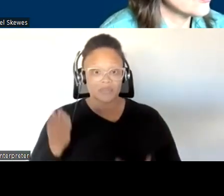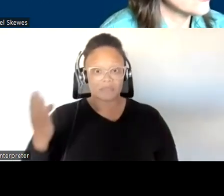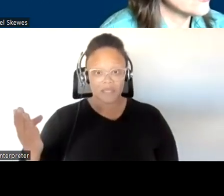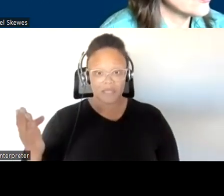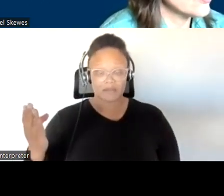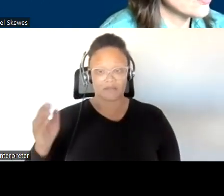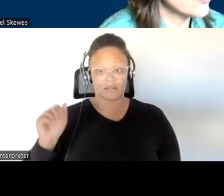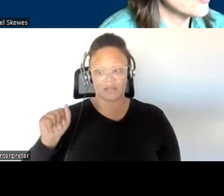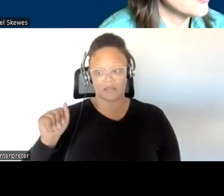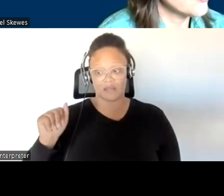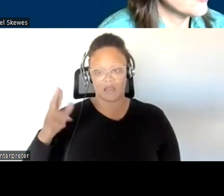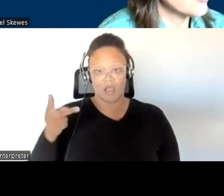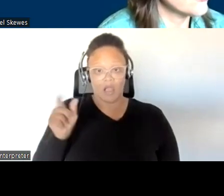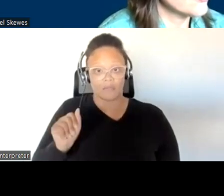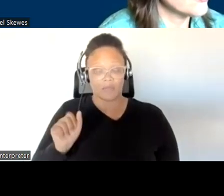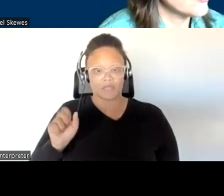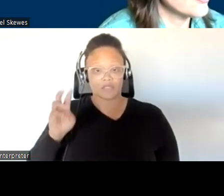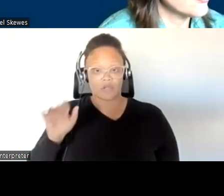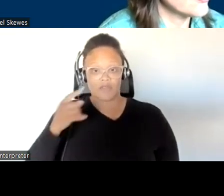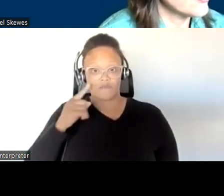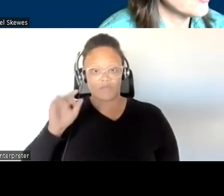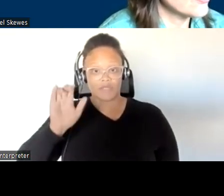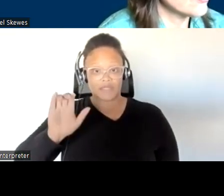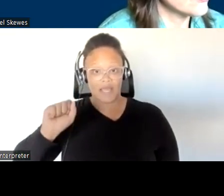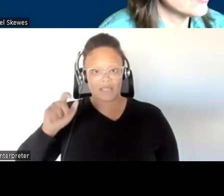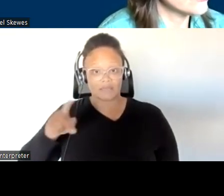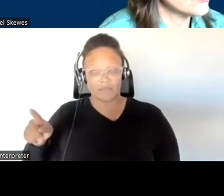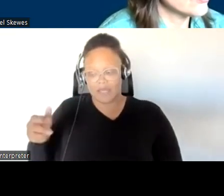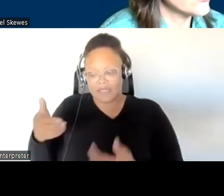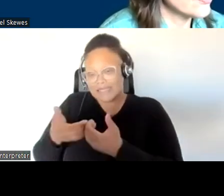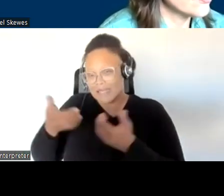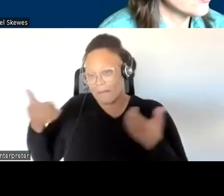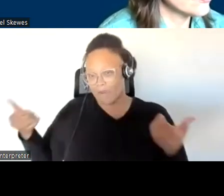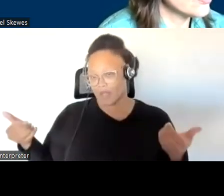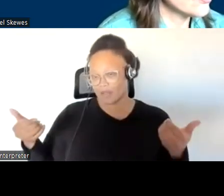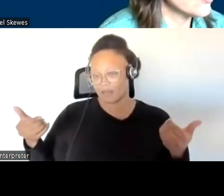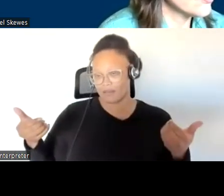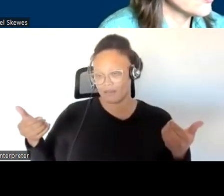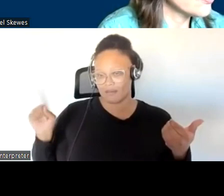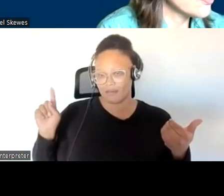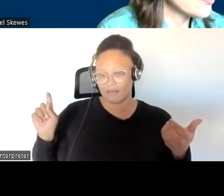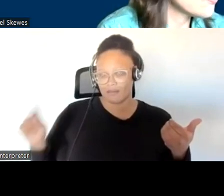the ARPA survey for our CSPP program separately?